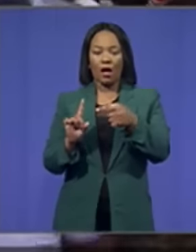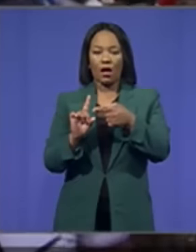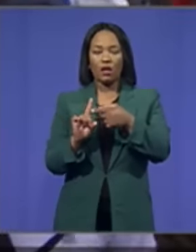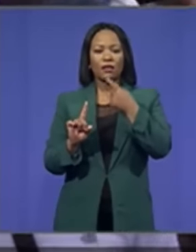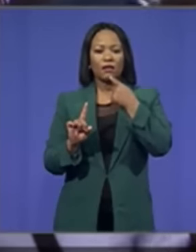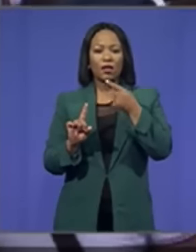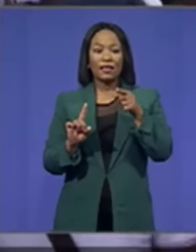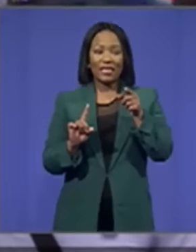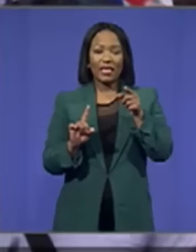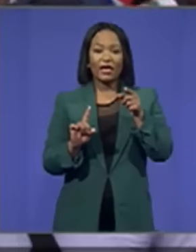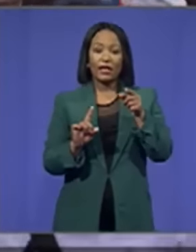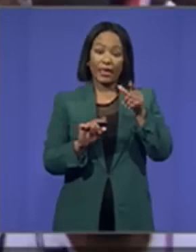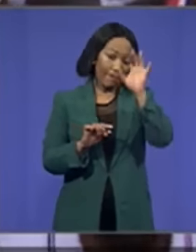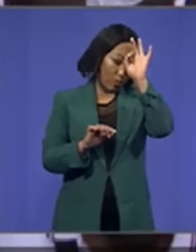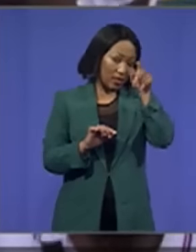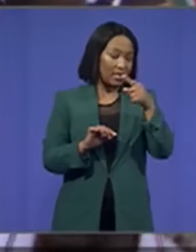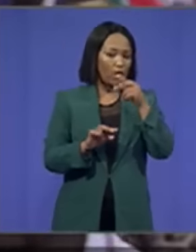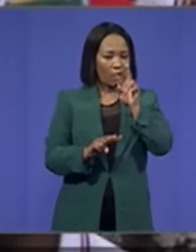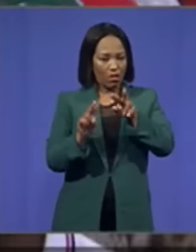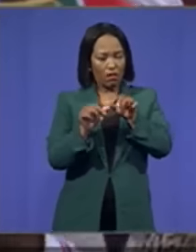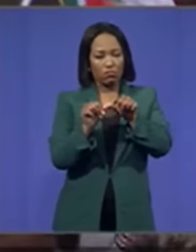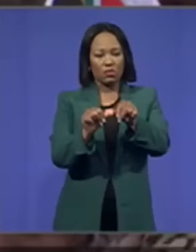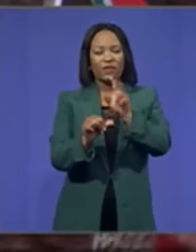ka la bohlano bekeng ena.